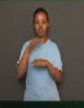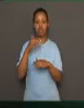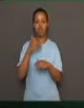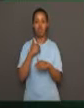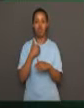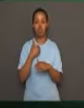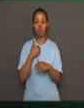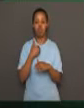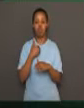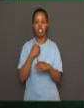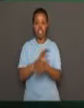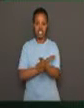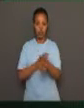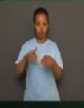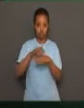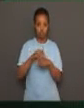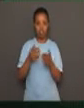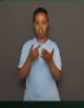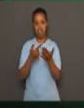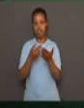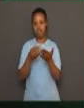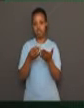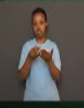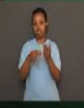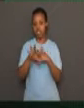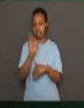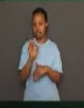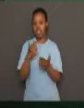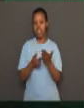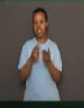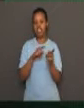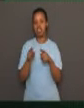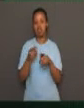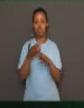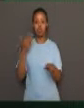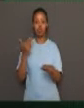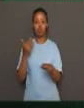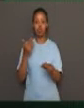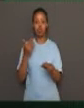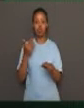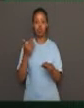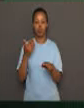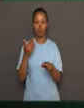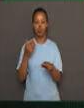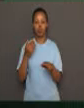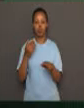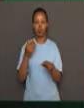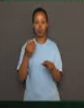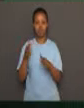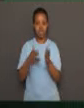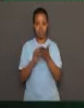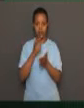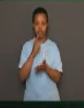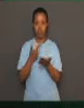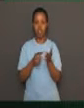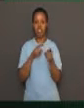cells. This is the primitive streak. As the primitive streak then begins to shorten, it leaves a trail